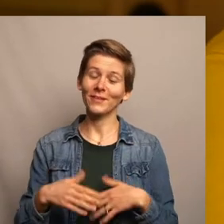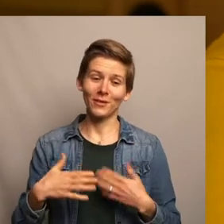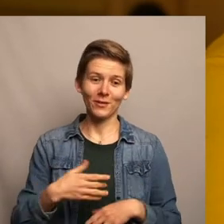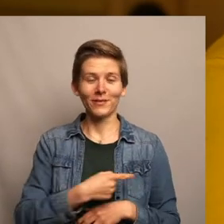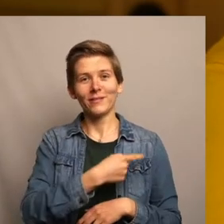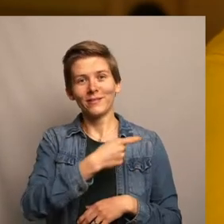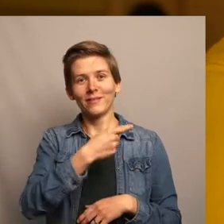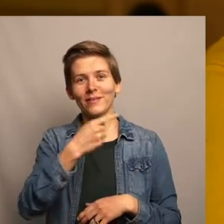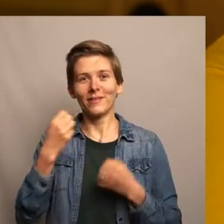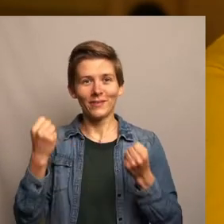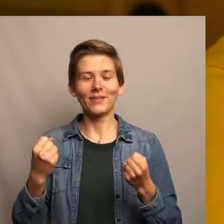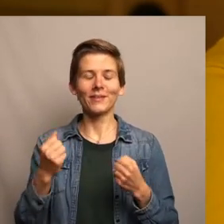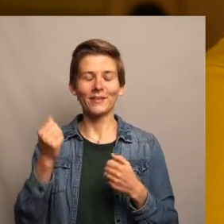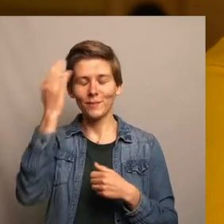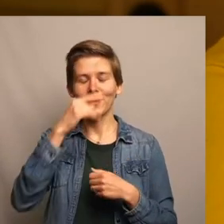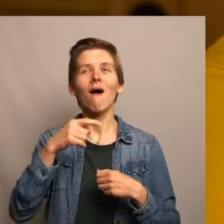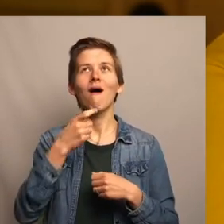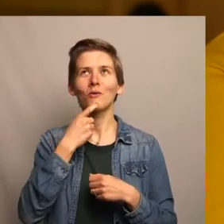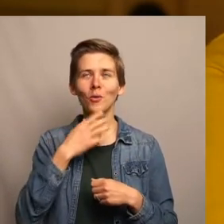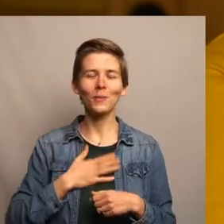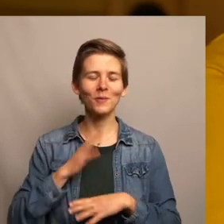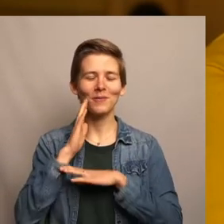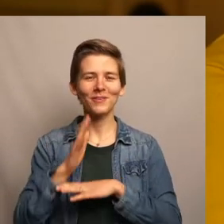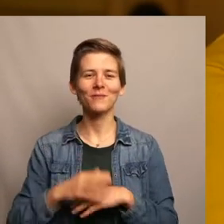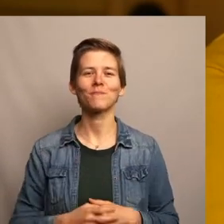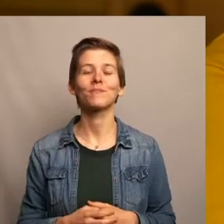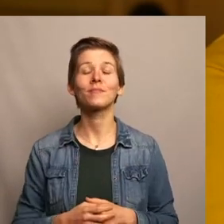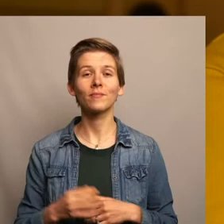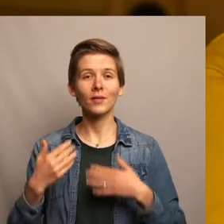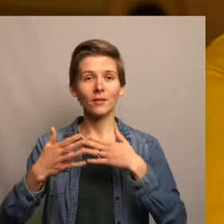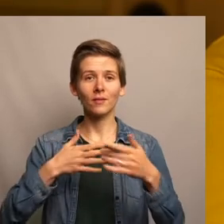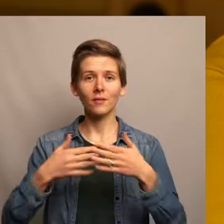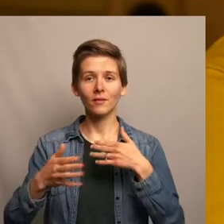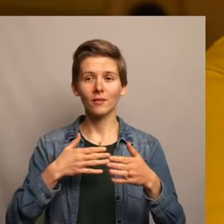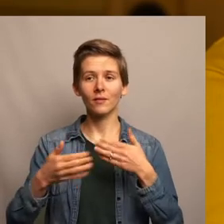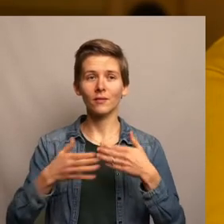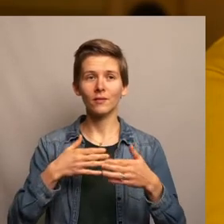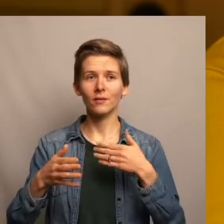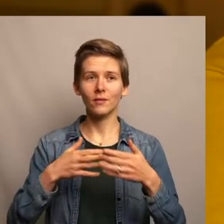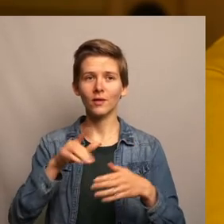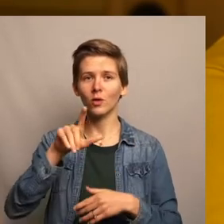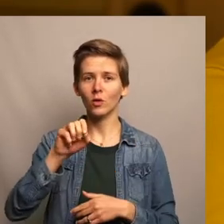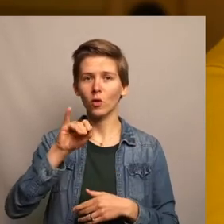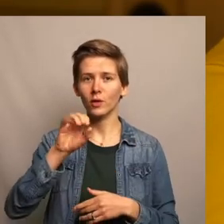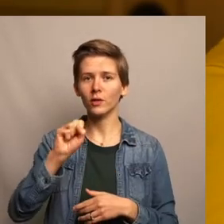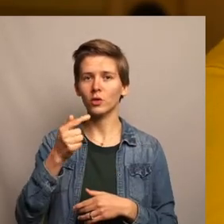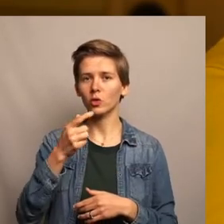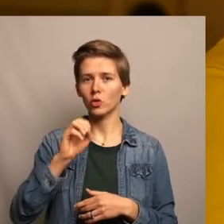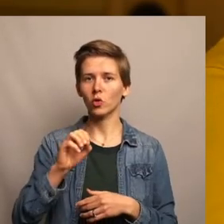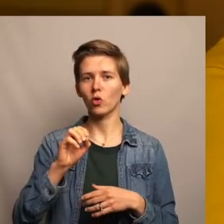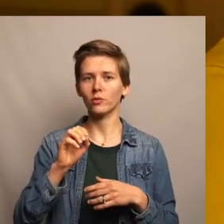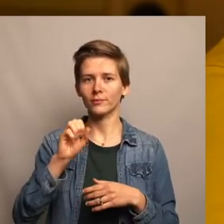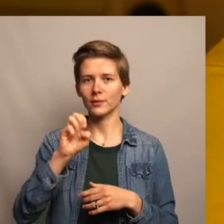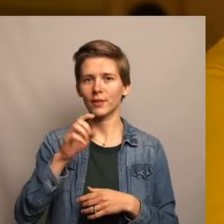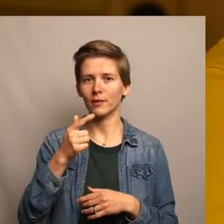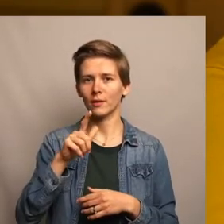like homey. But yeah, and I work now for Loisto Settlementi for a project named Bahar Project. So